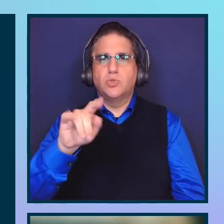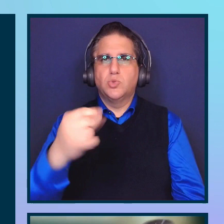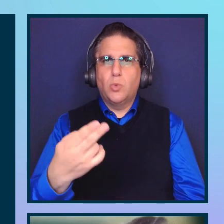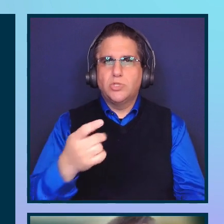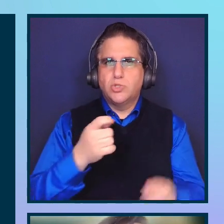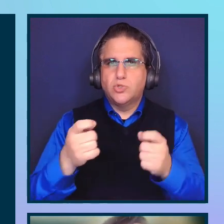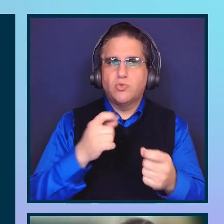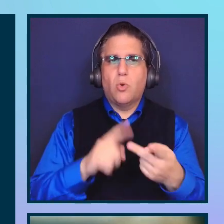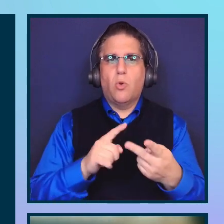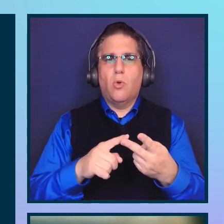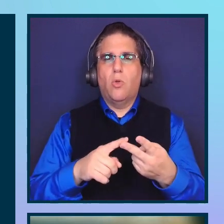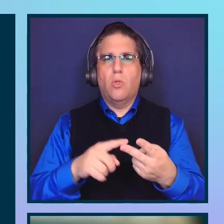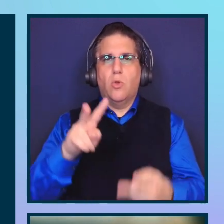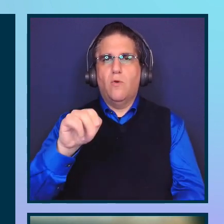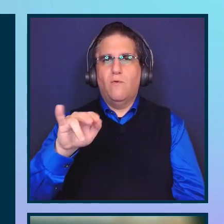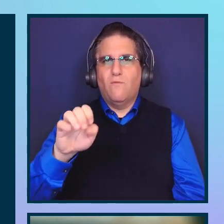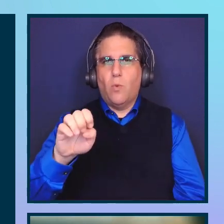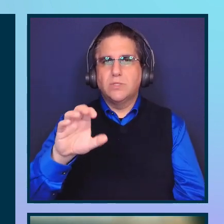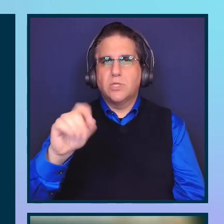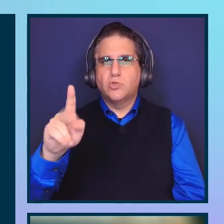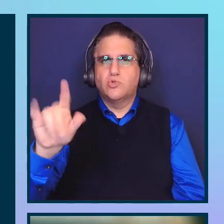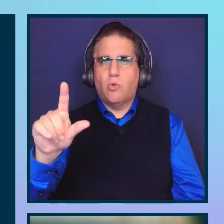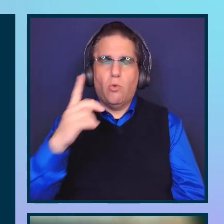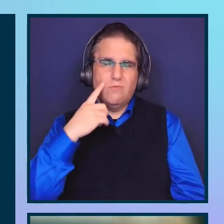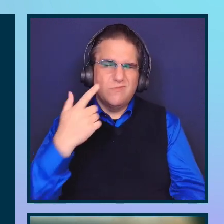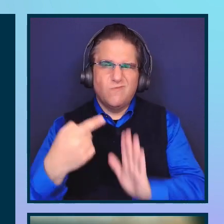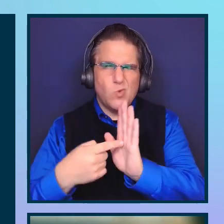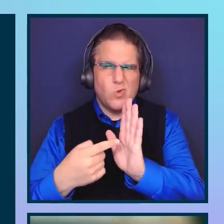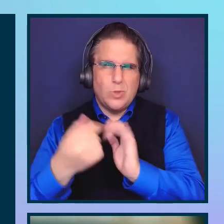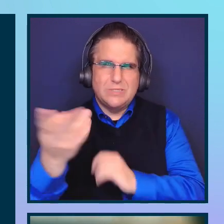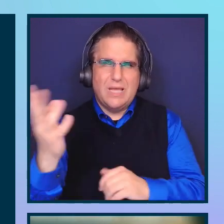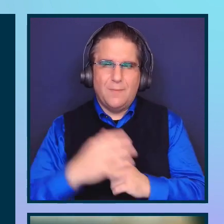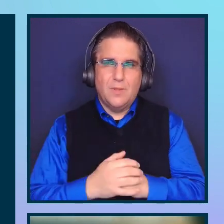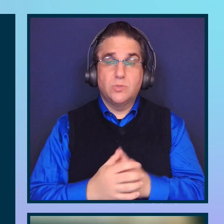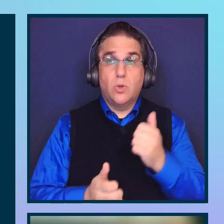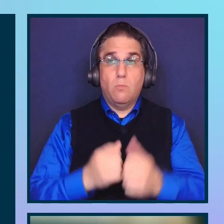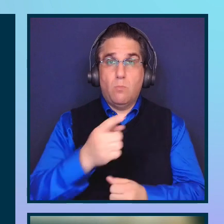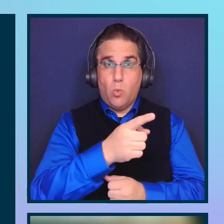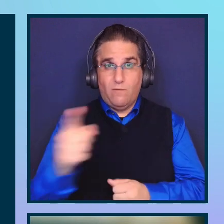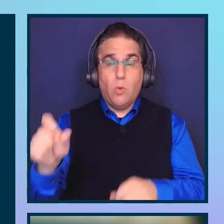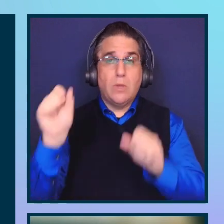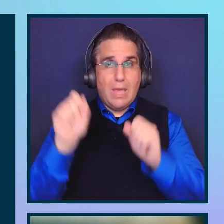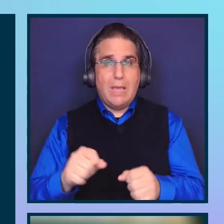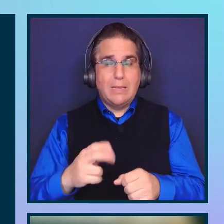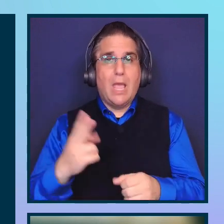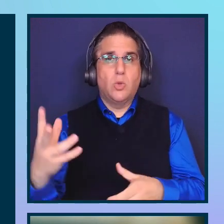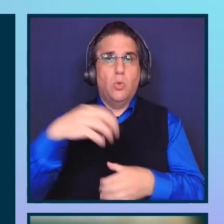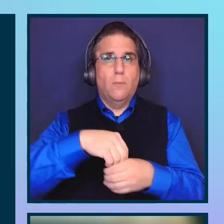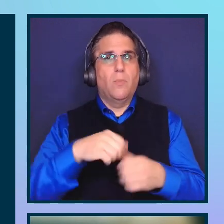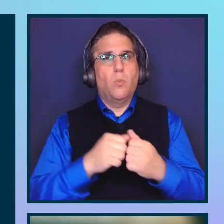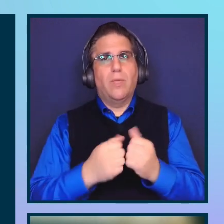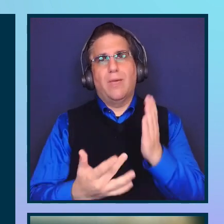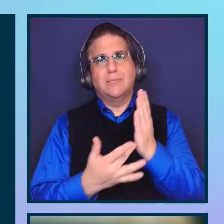few. So by default, most of those things will already be able to be consumed with an assistive technology for someone who's